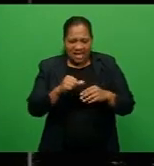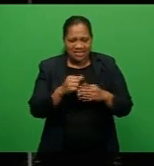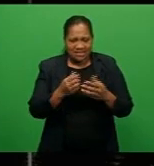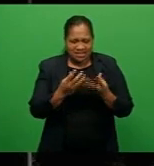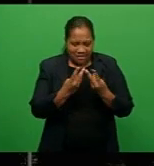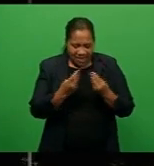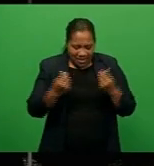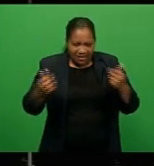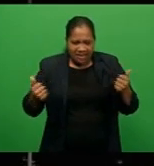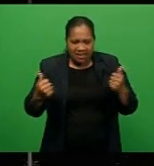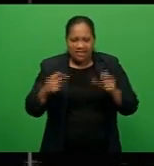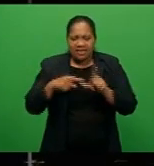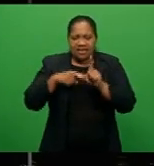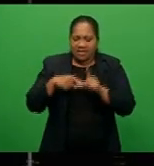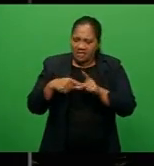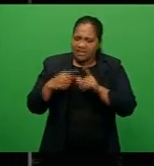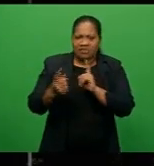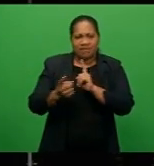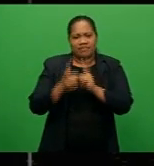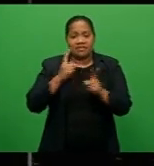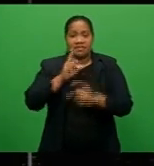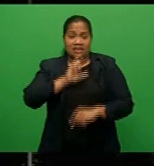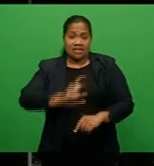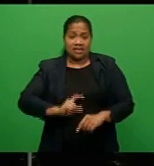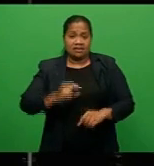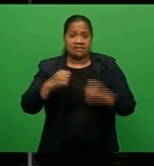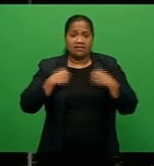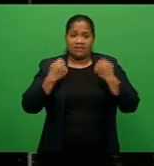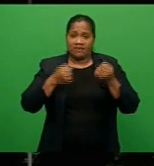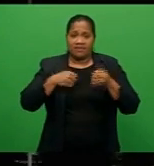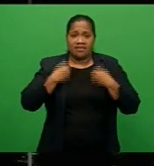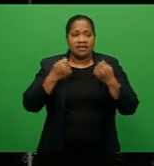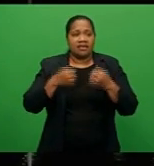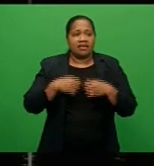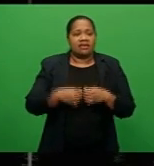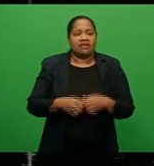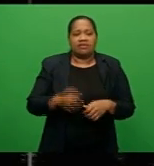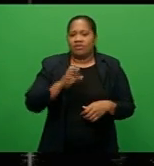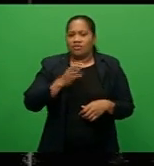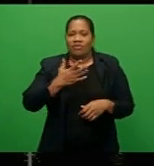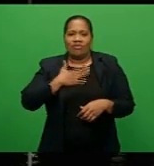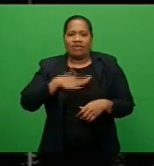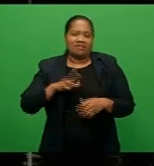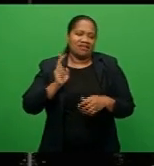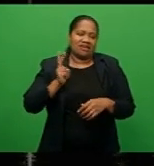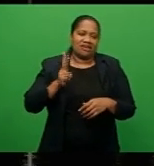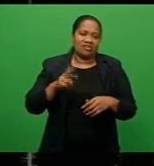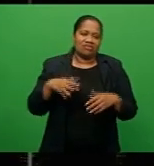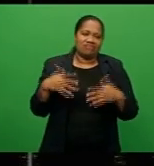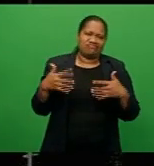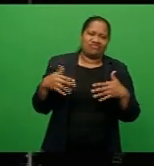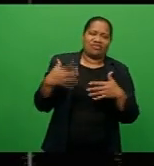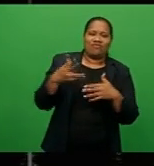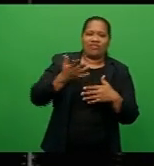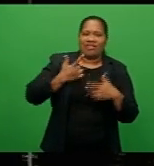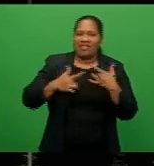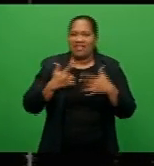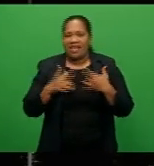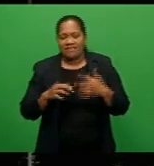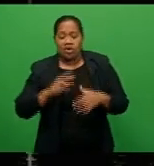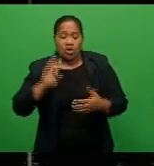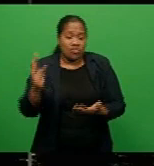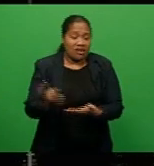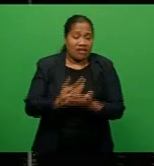and years may pass, but cancer survivors can never again take life for granted. Sharing their cancer recovery journey during the